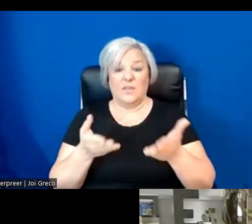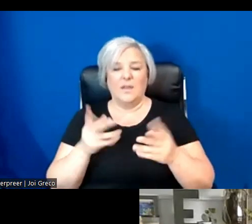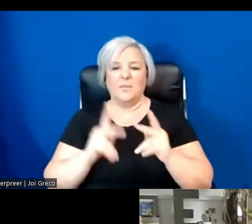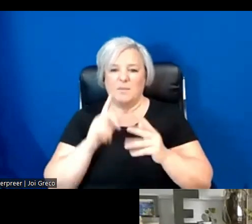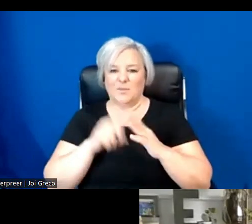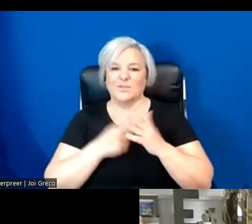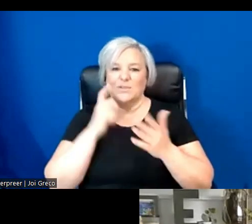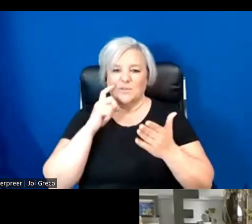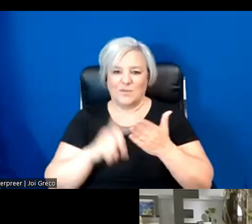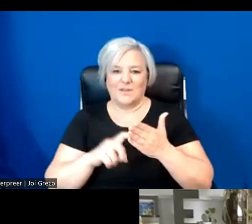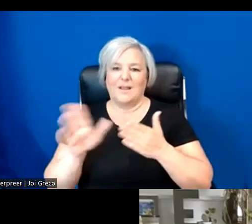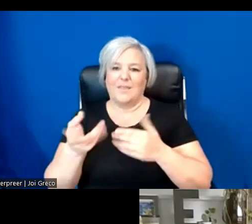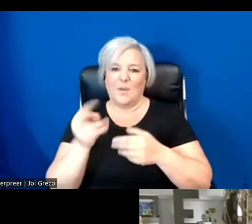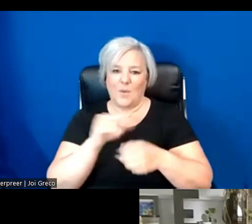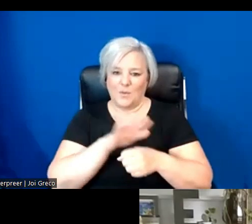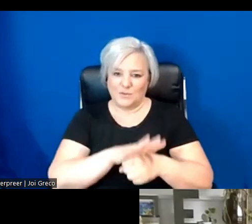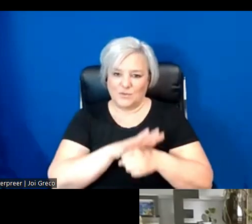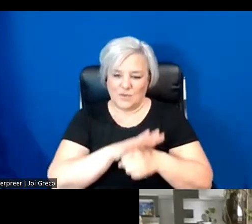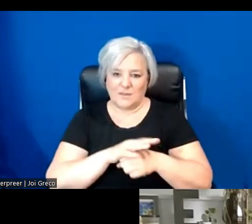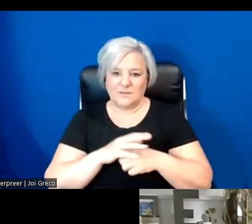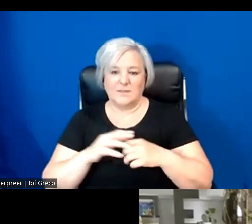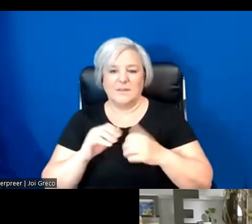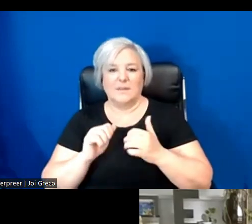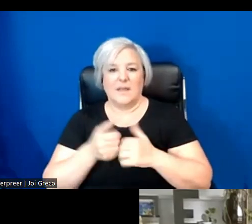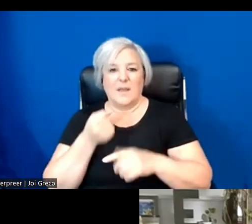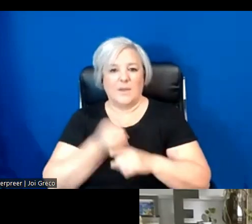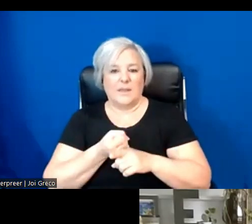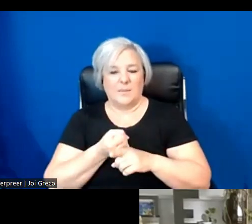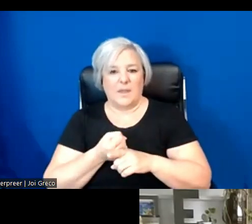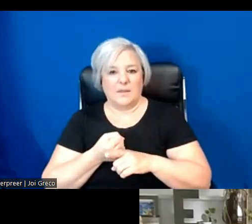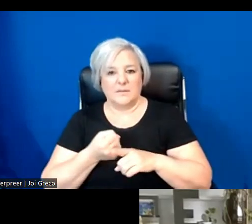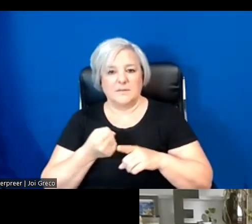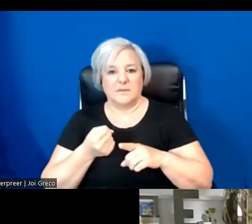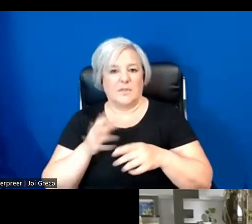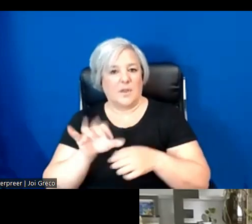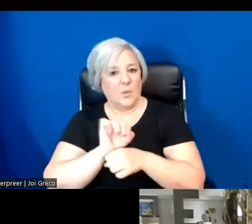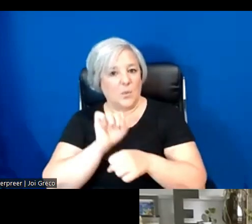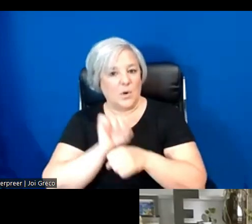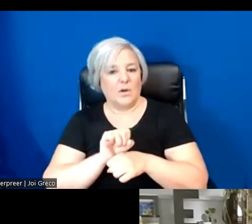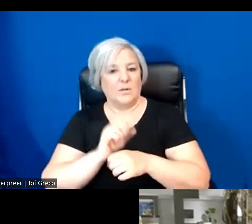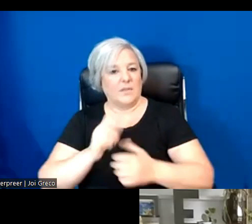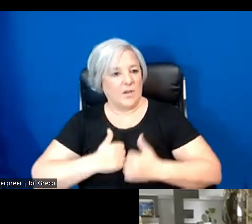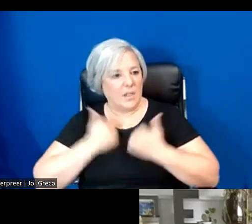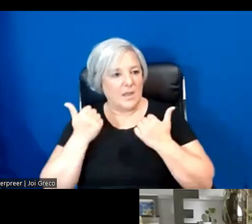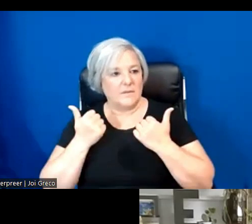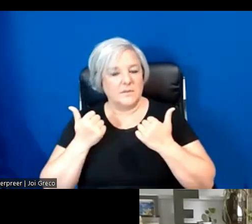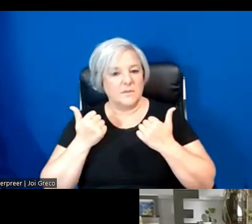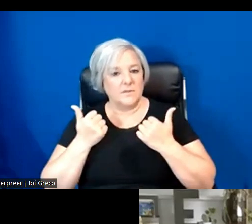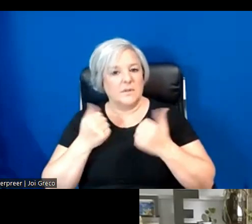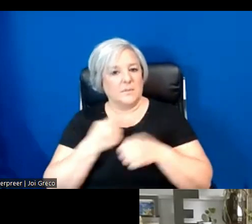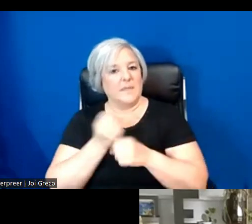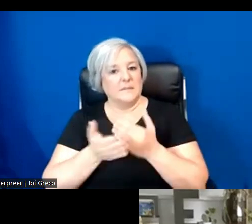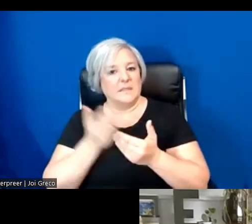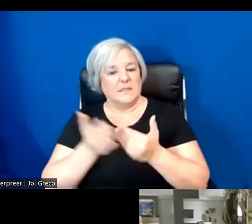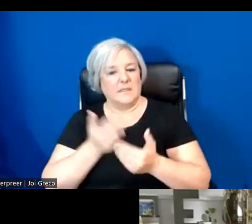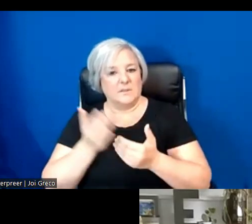recognize their own stress and how it impacts their work and their lives. and then it makes it easier to make